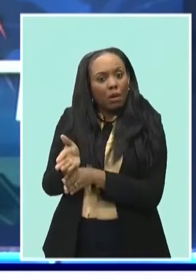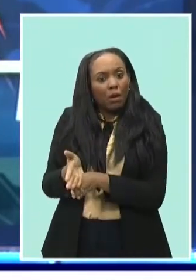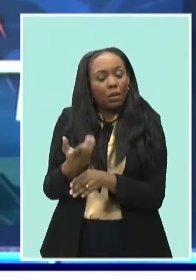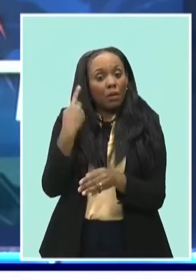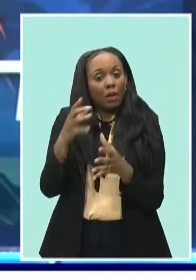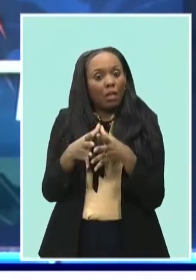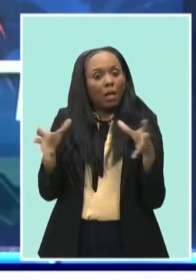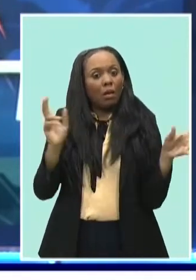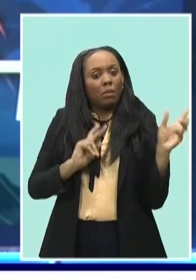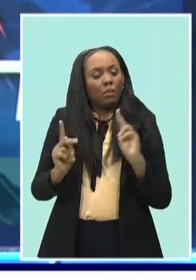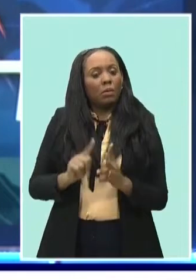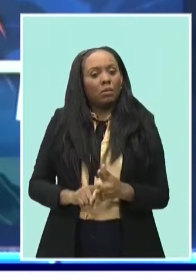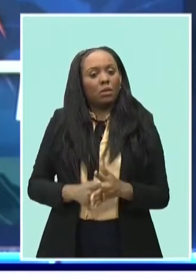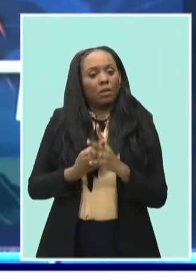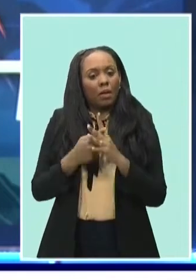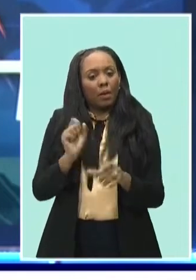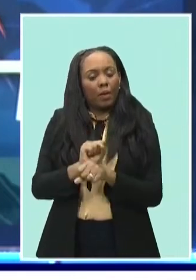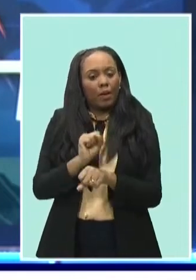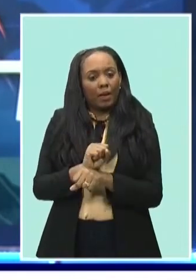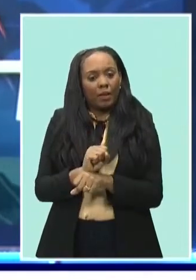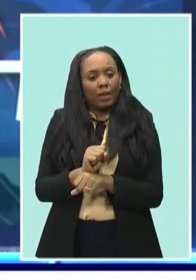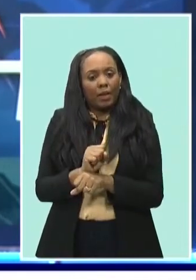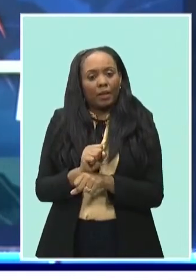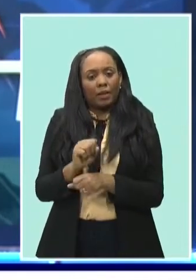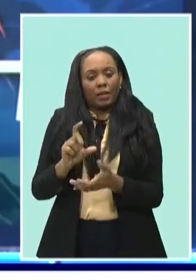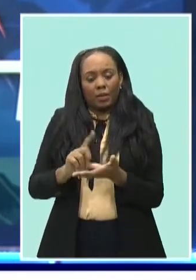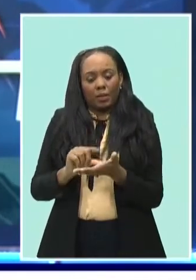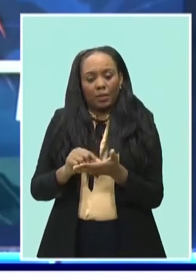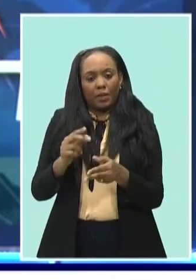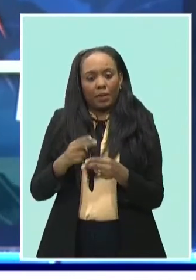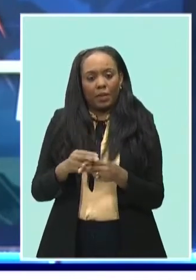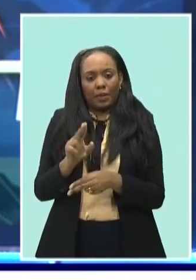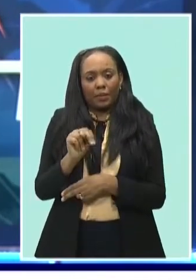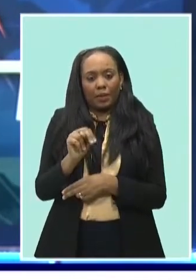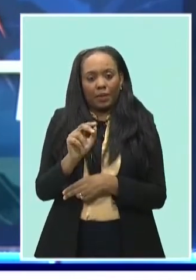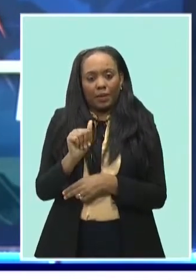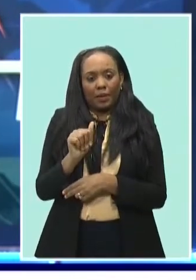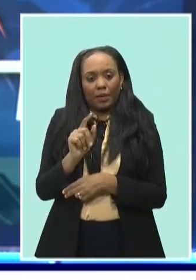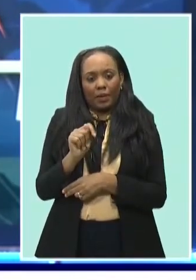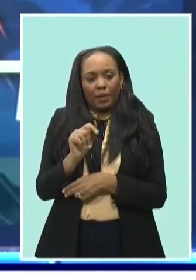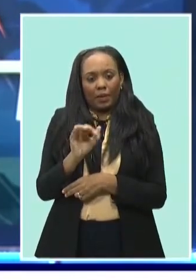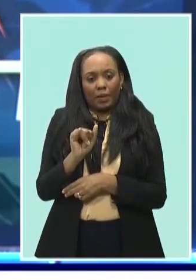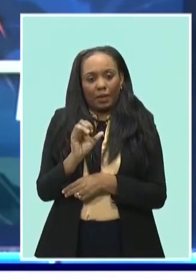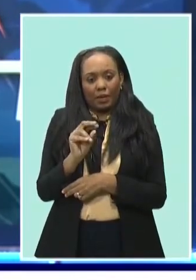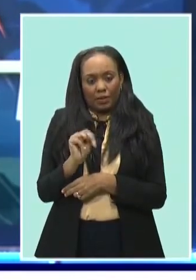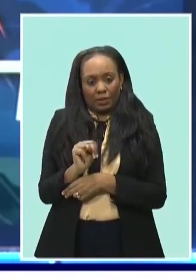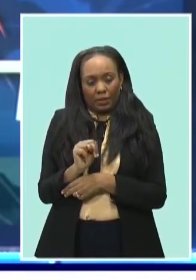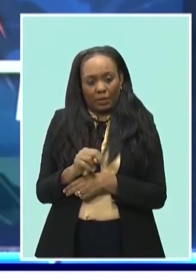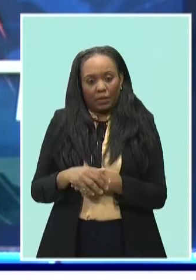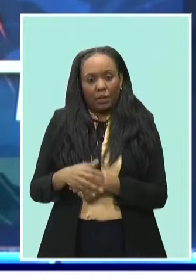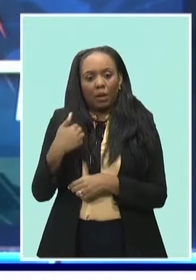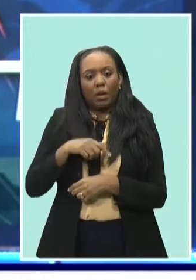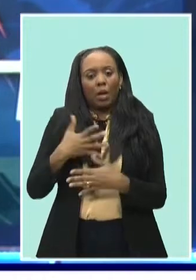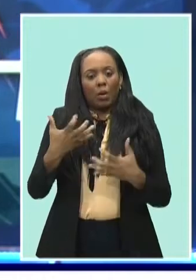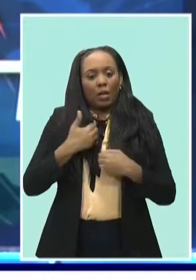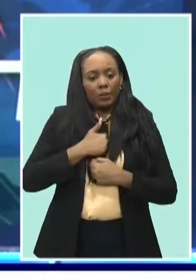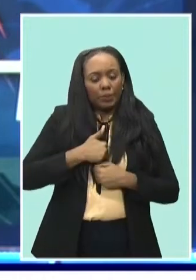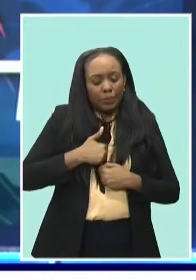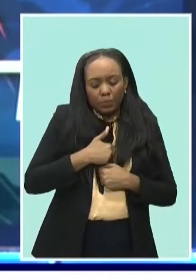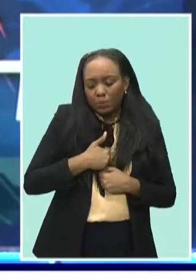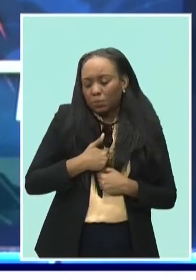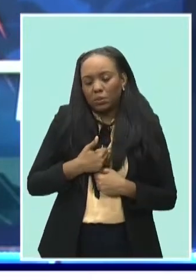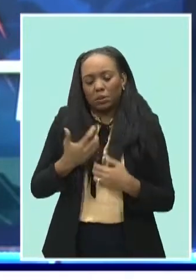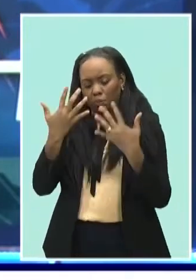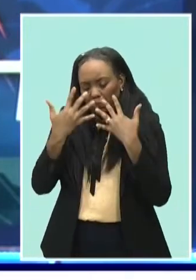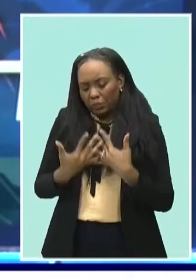had their start at the Nation newspaper and subsequently transitioned to the CBC. The corporation extends its sincere condolences